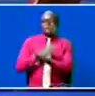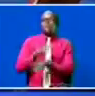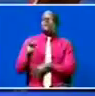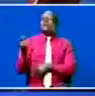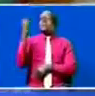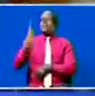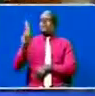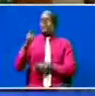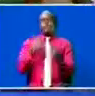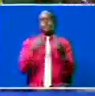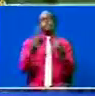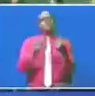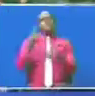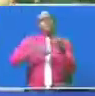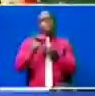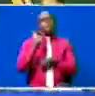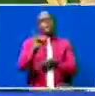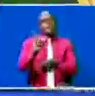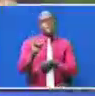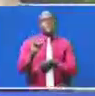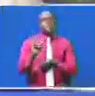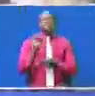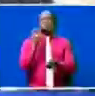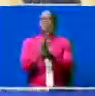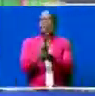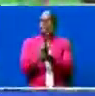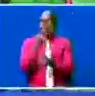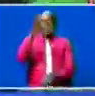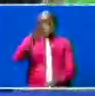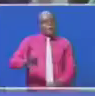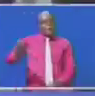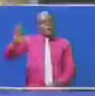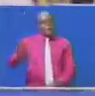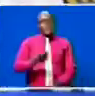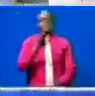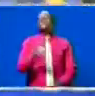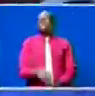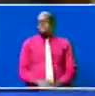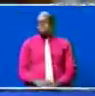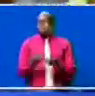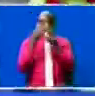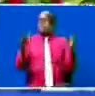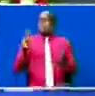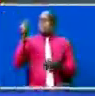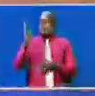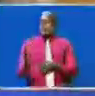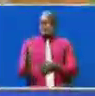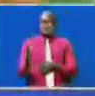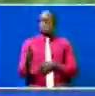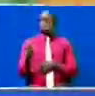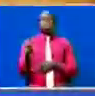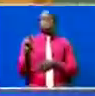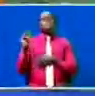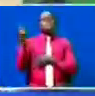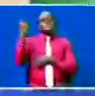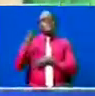Nation address by President Uhuru Kenyatta in the 12th Parliament. And just like Duale, many Kenyans expected the president to